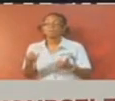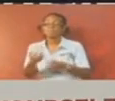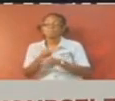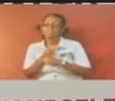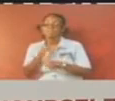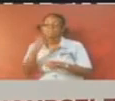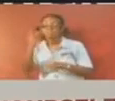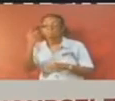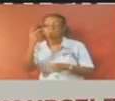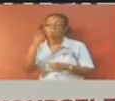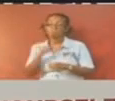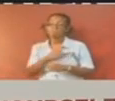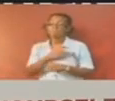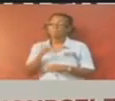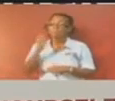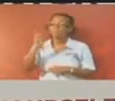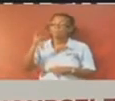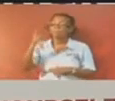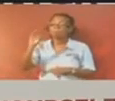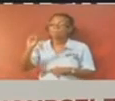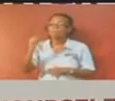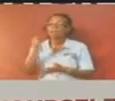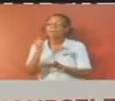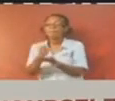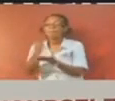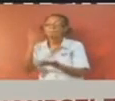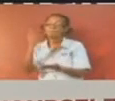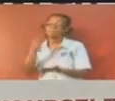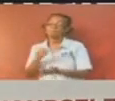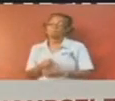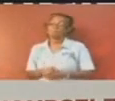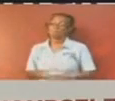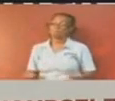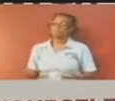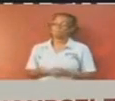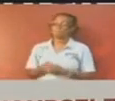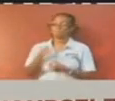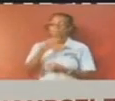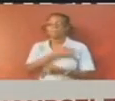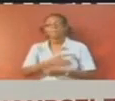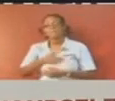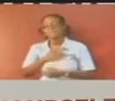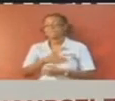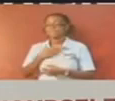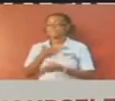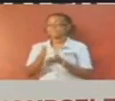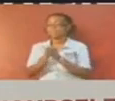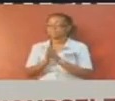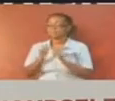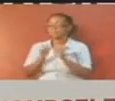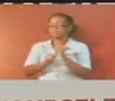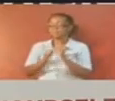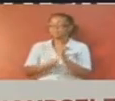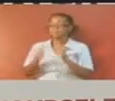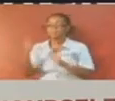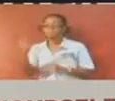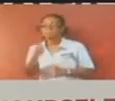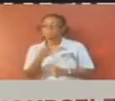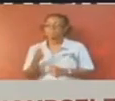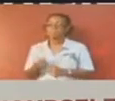parties to heed the words of the Sunday Express editorial